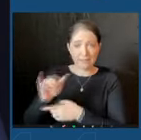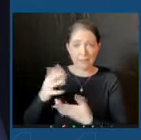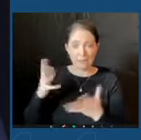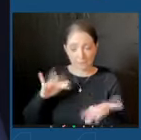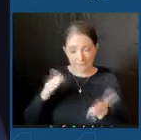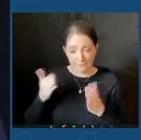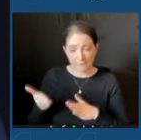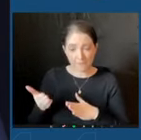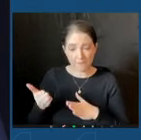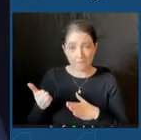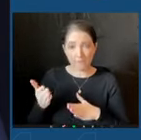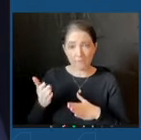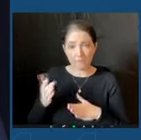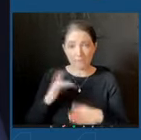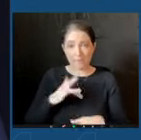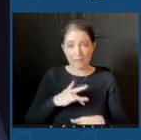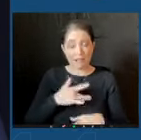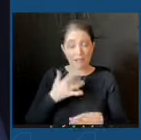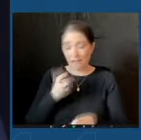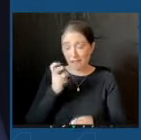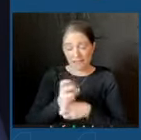It's still hard 9 years later.